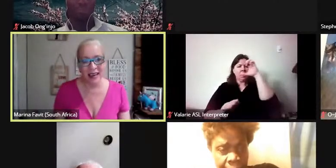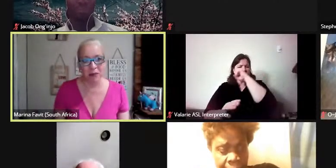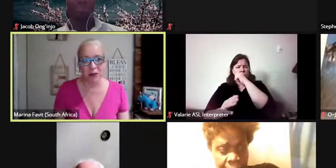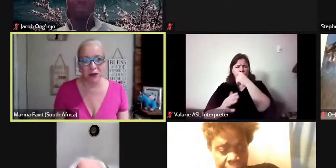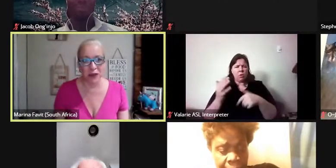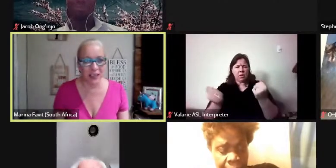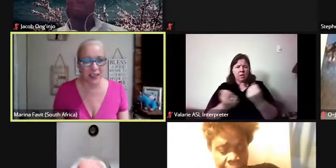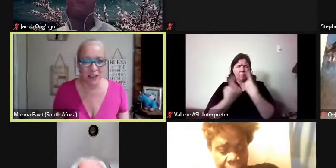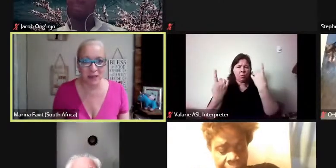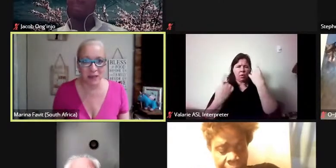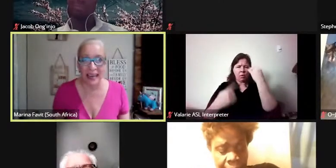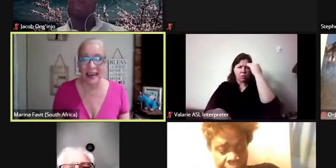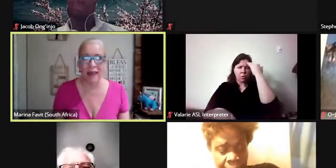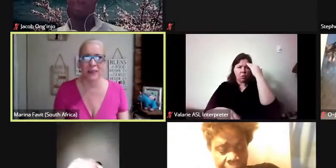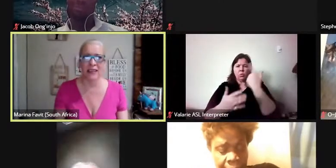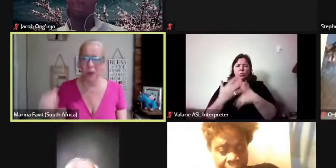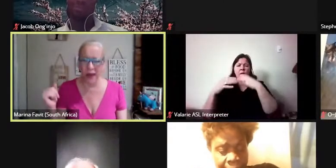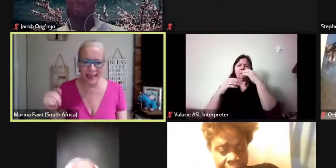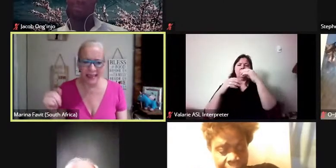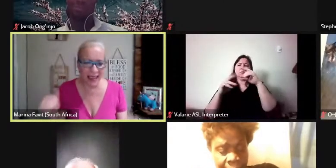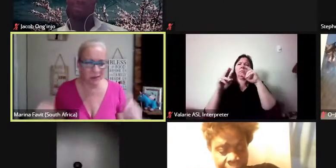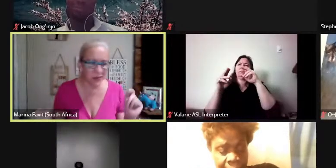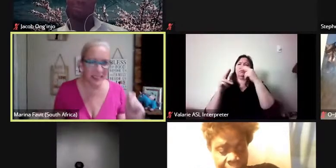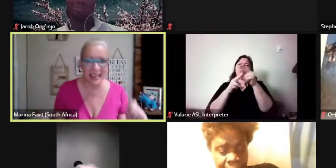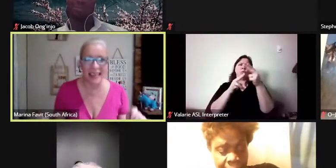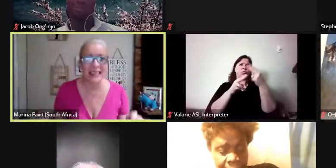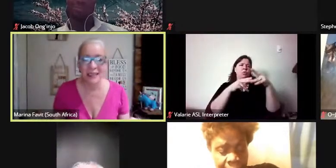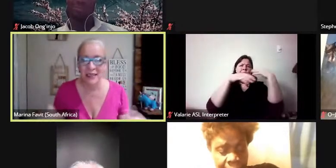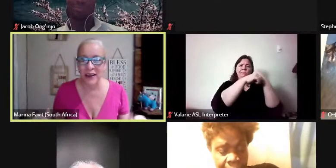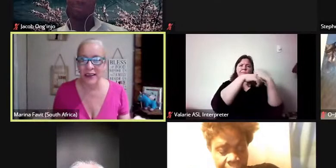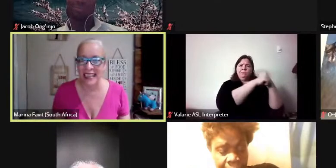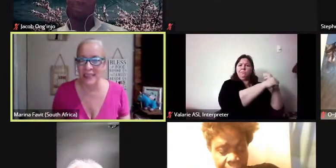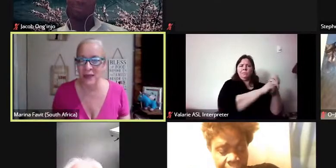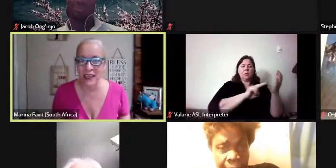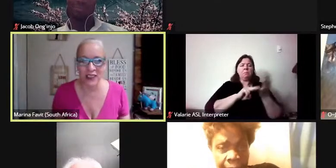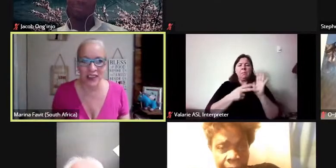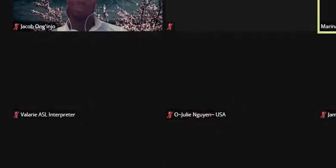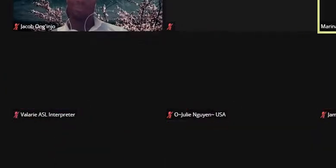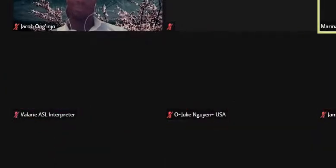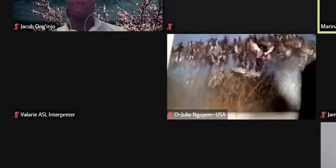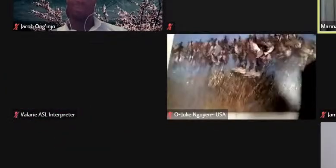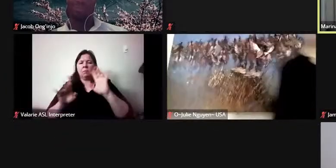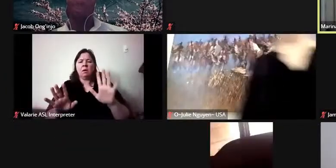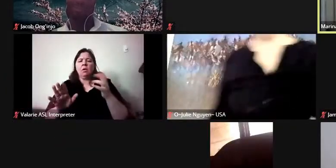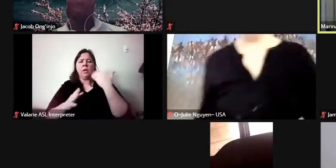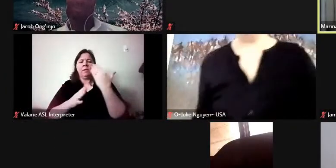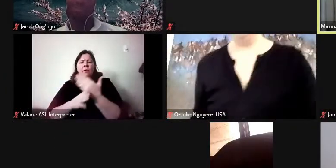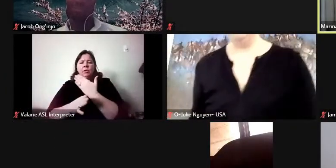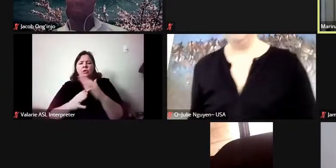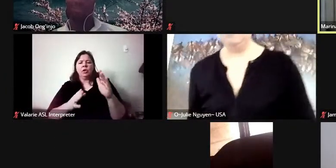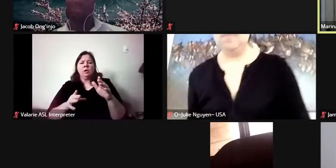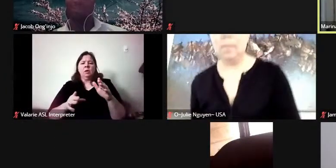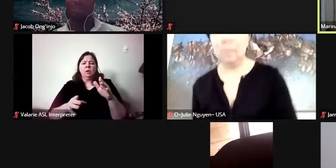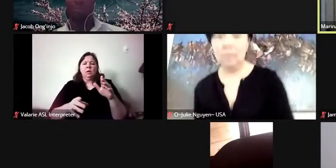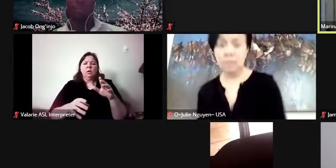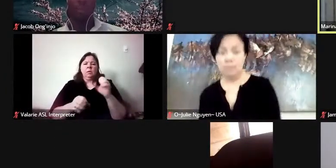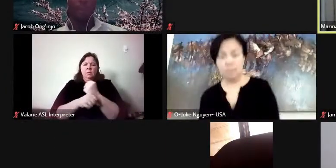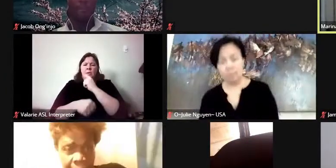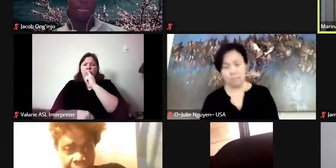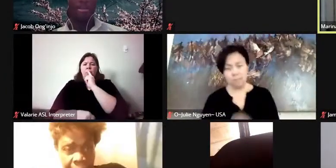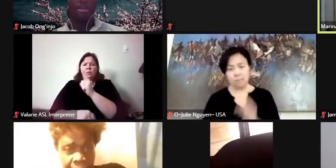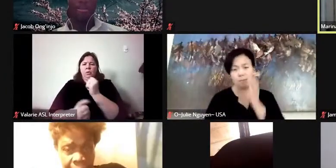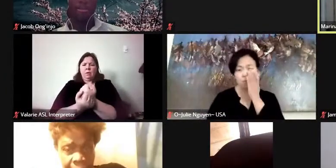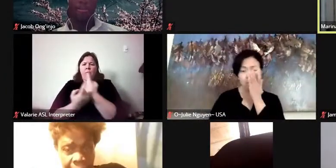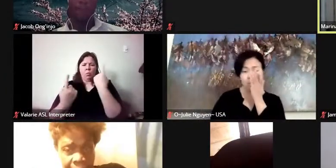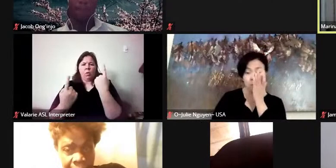these abbreviations mean. And I was like, what is that? What is that? So yes, we got to share and share alike to make sure that